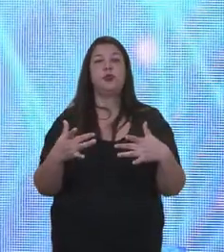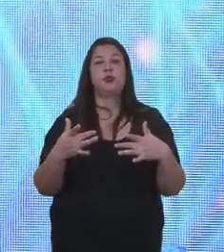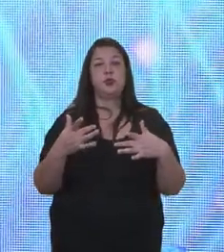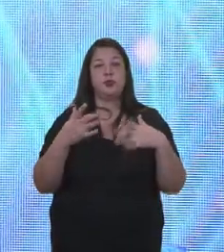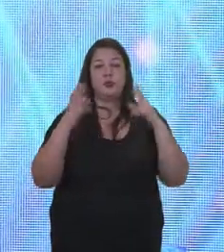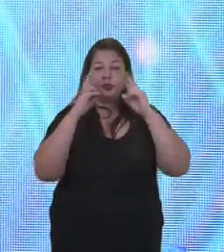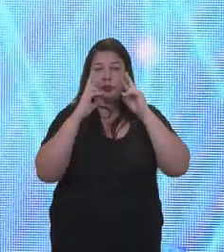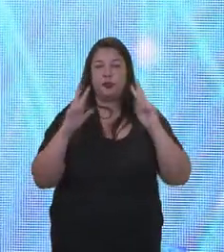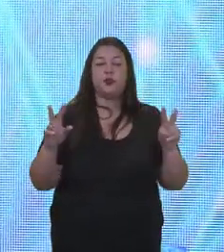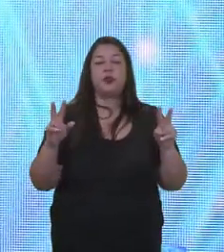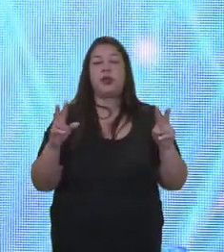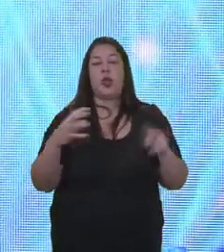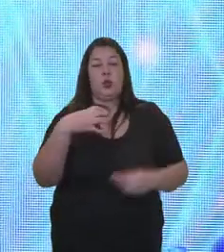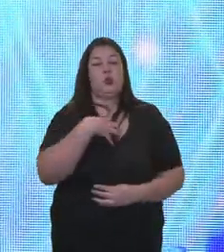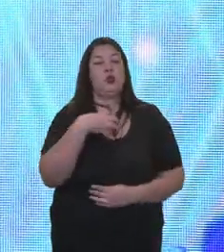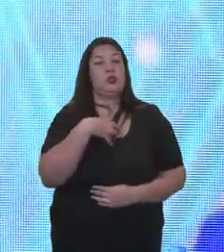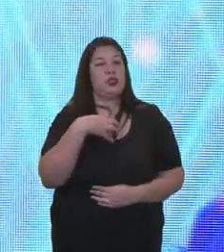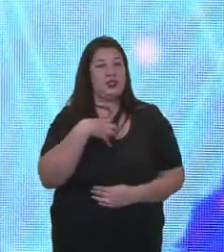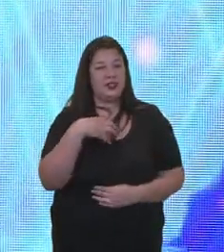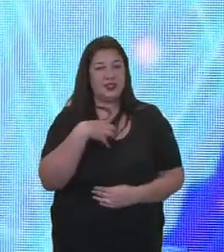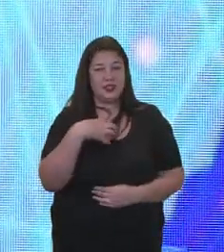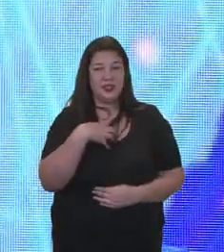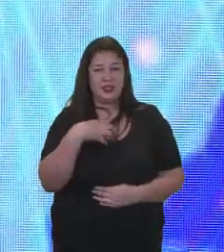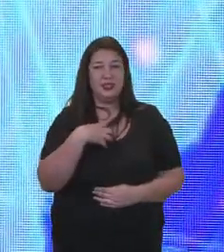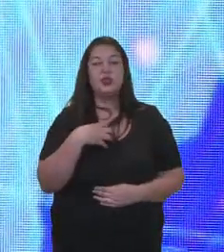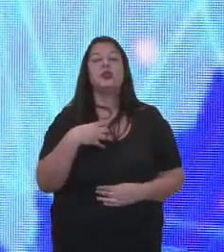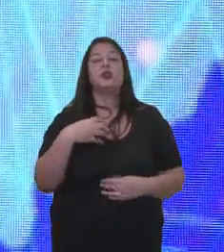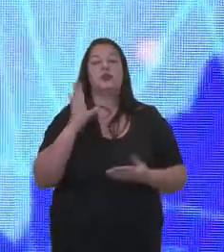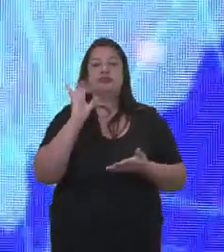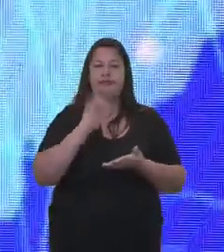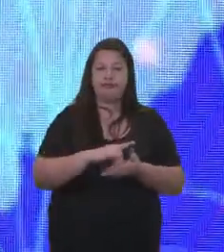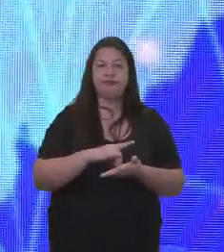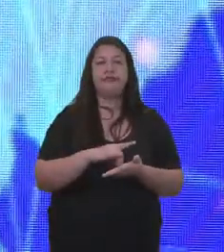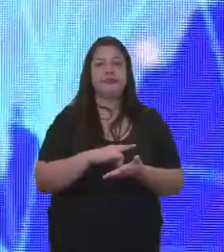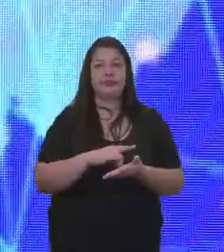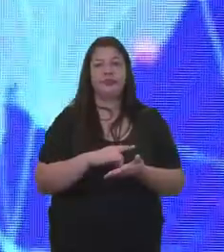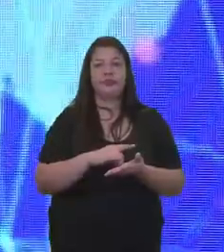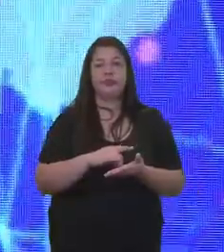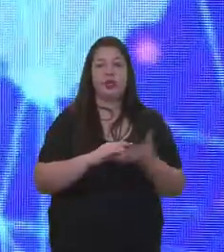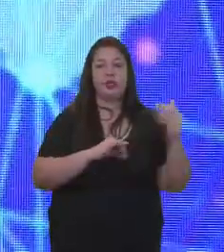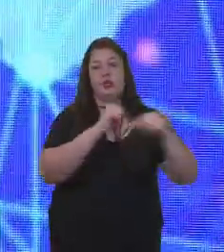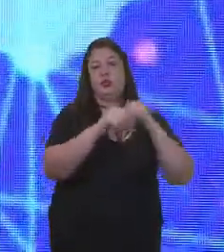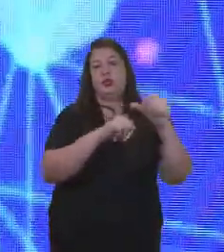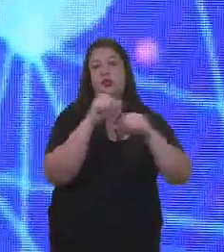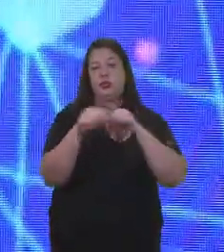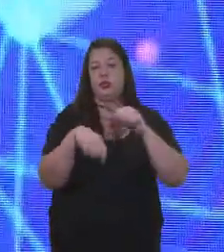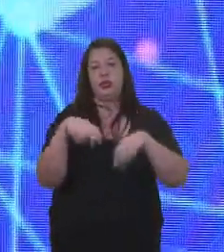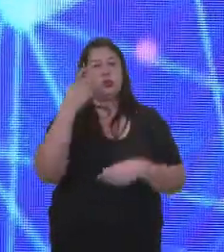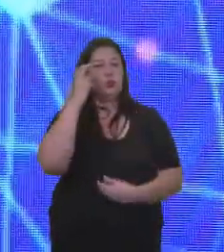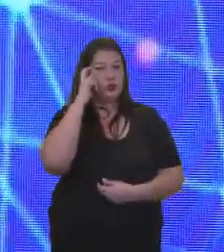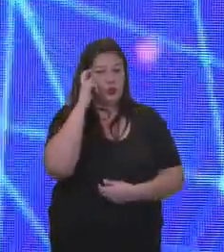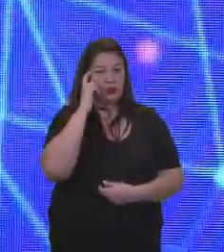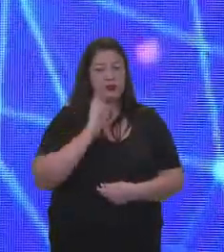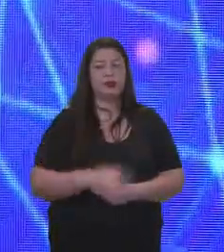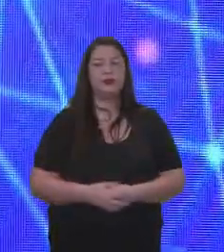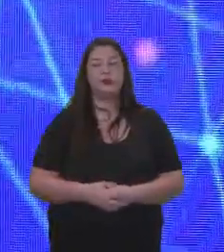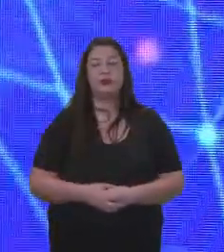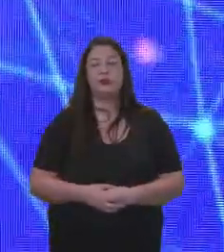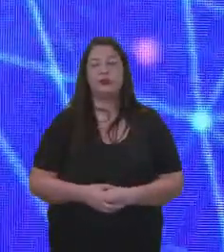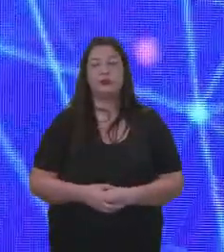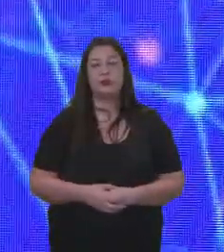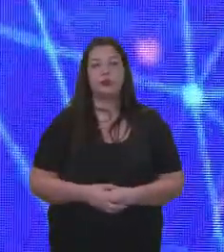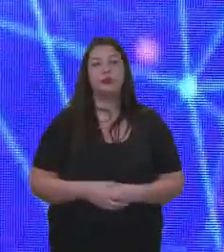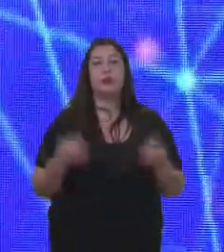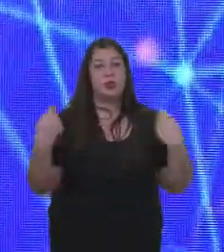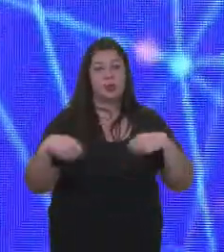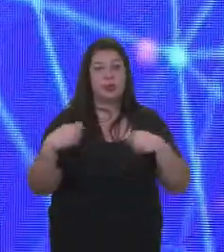to volunteer to attribute meaning to the cultural